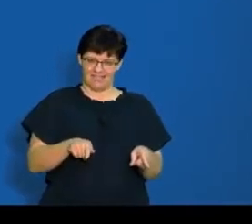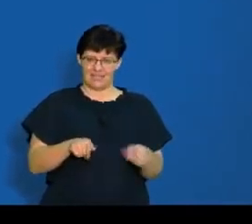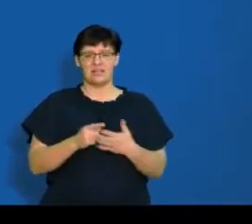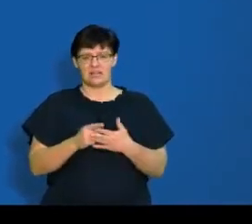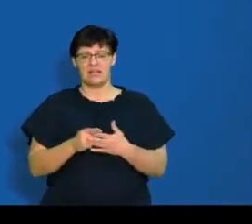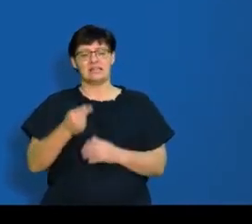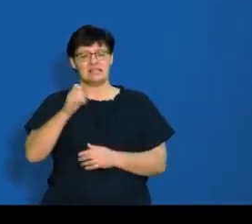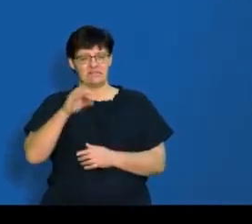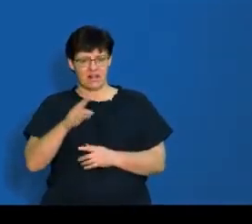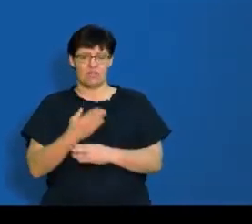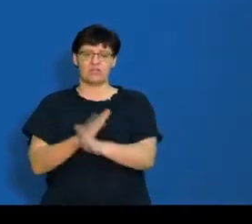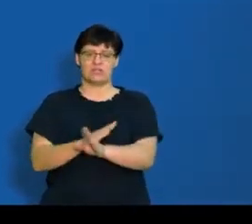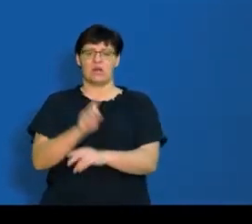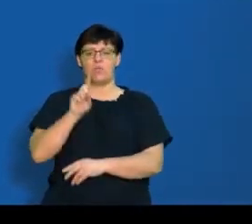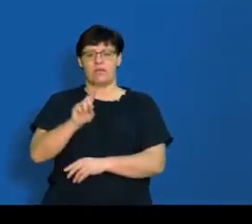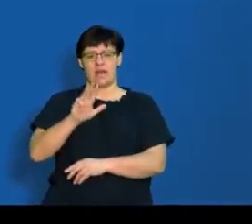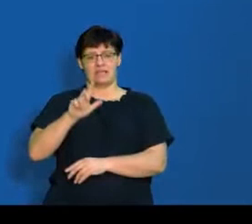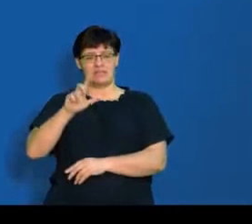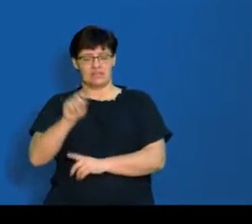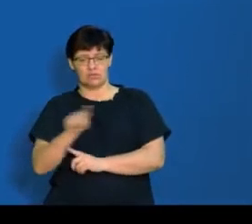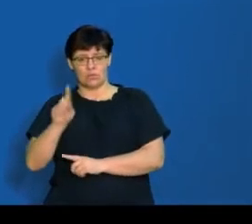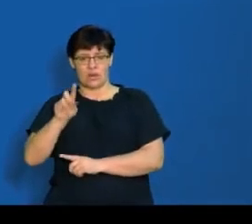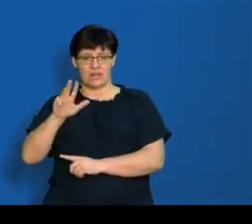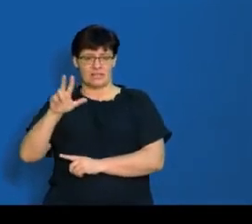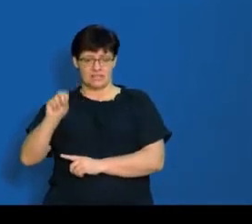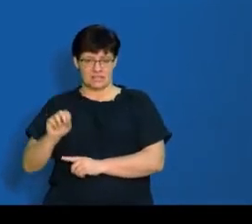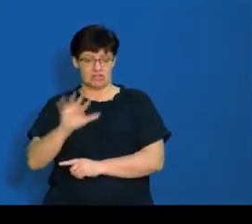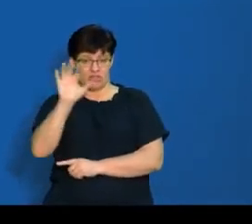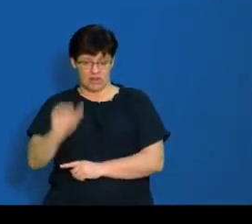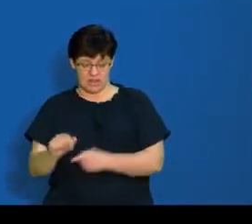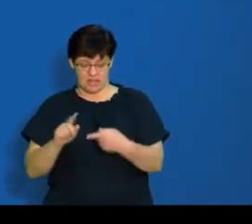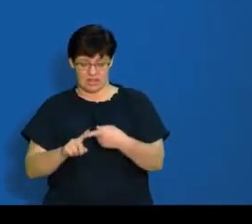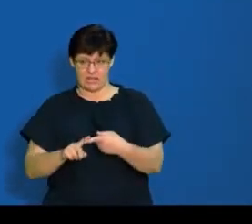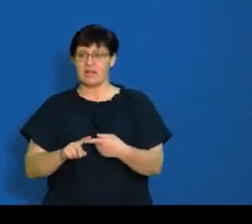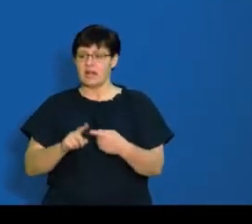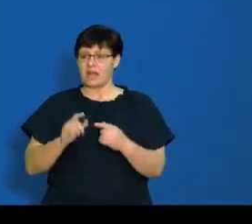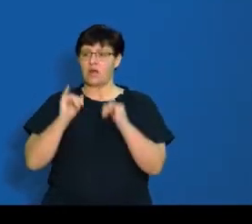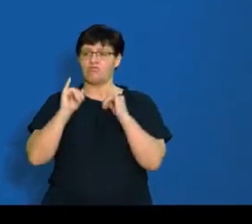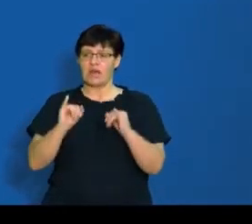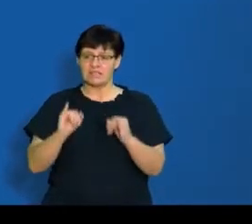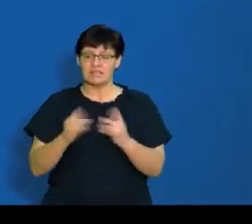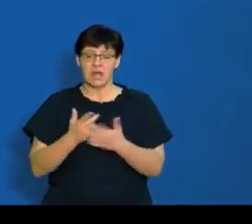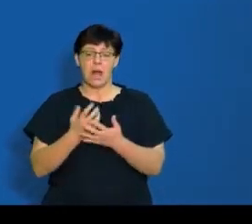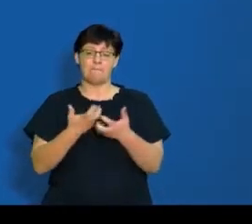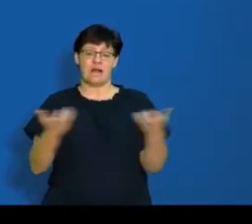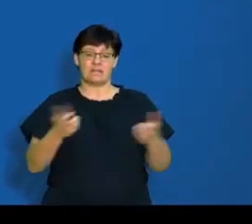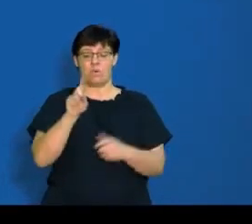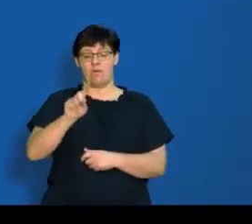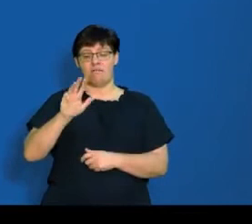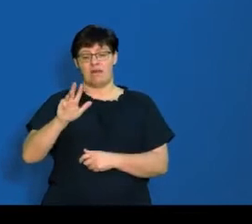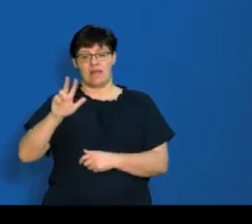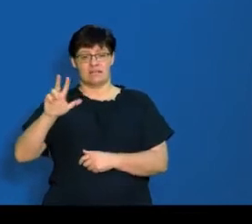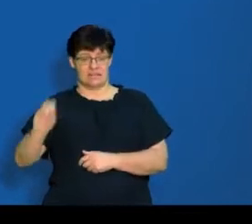Civil resistance, 1970s to 1980s, South Africa. That is the crisis of apartheid in the 1980s. The coming